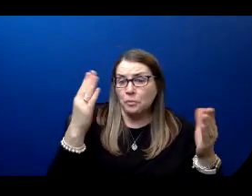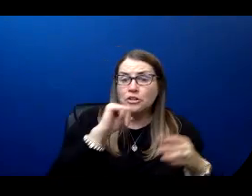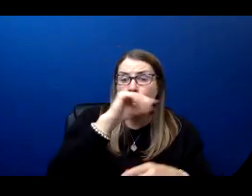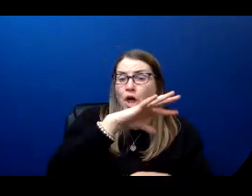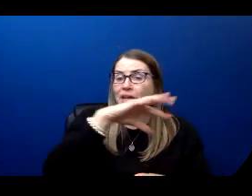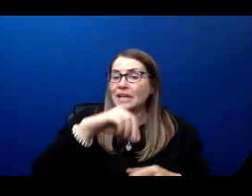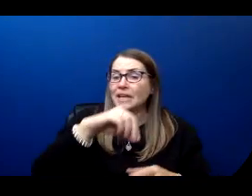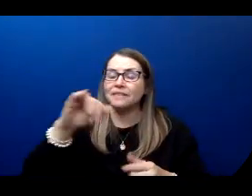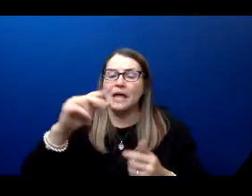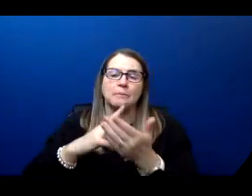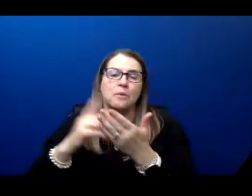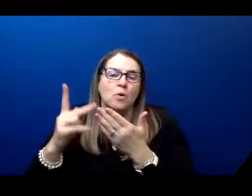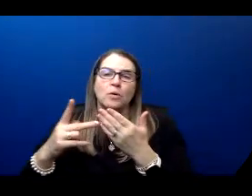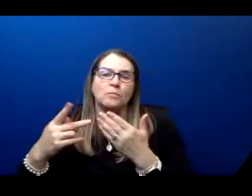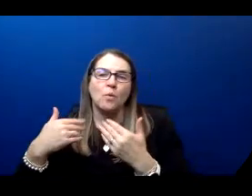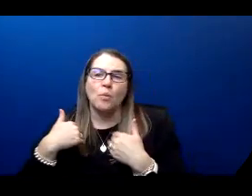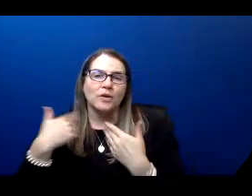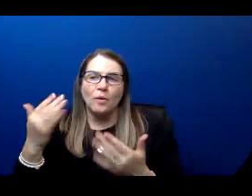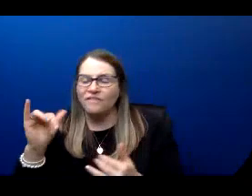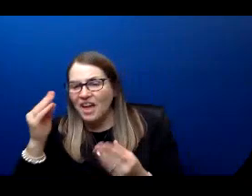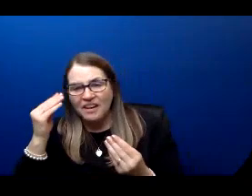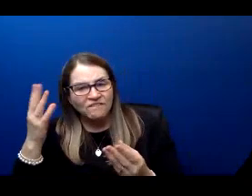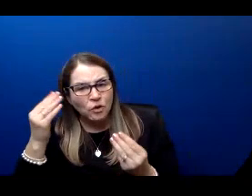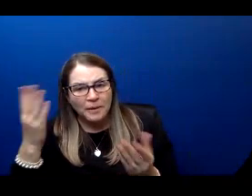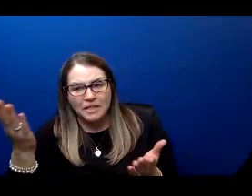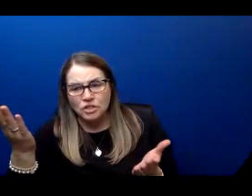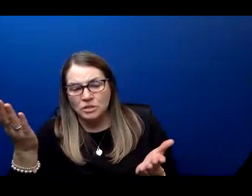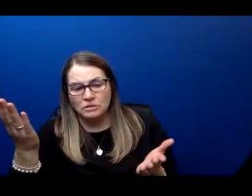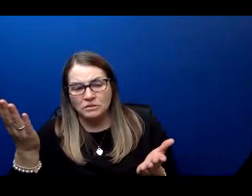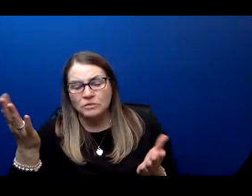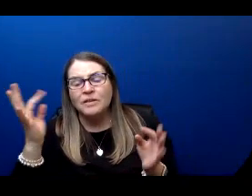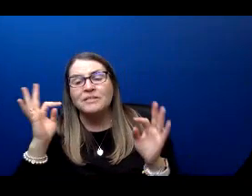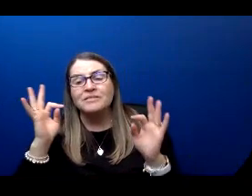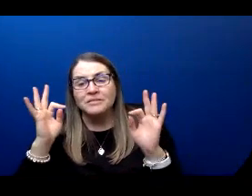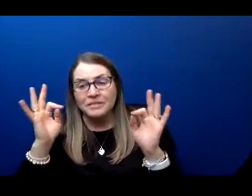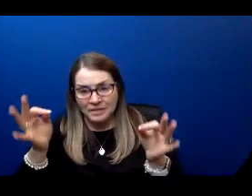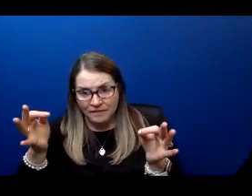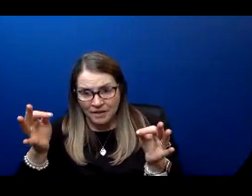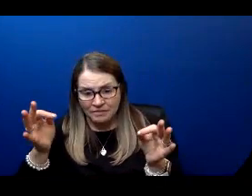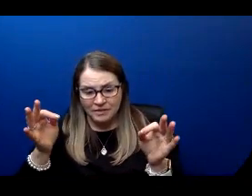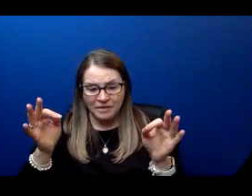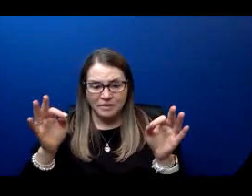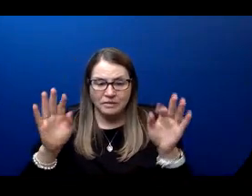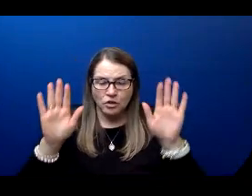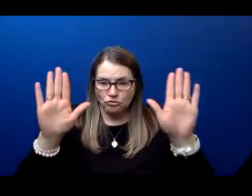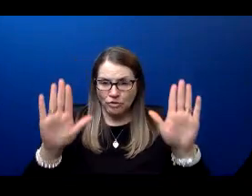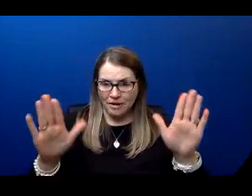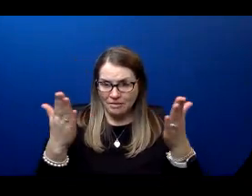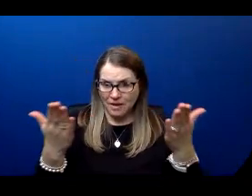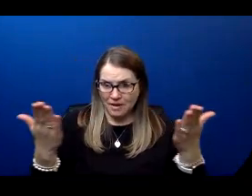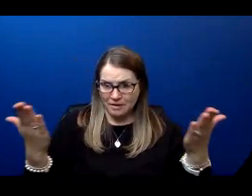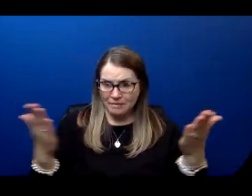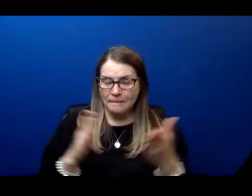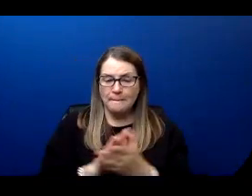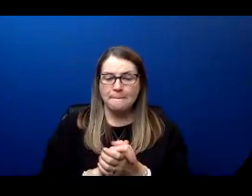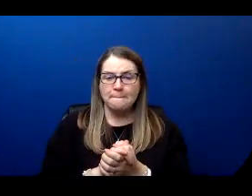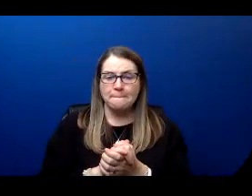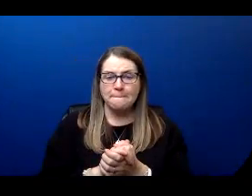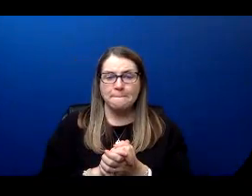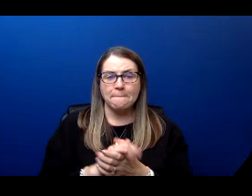we wouldn't have that information. So that is definitely a great thing to note. And then